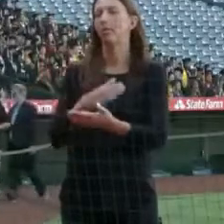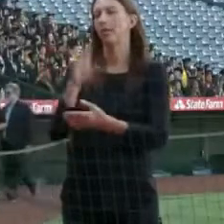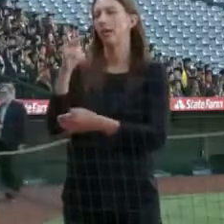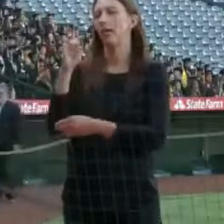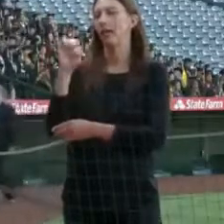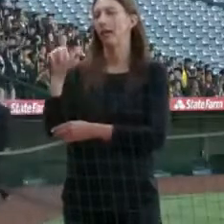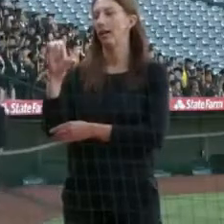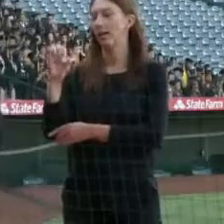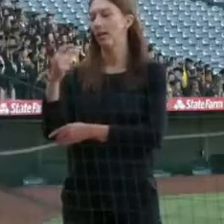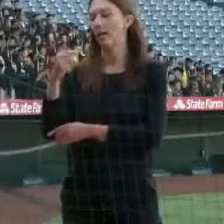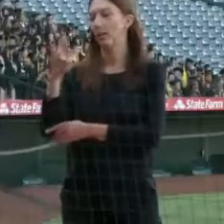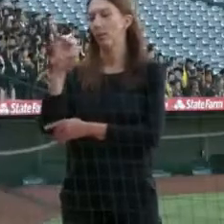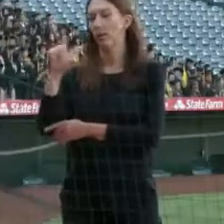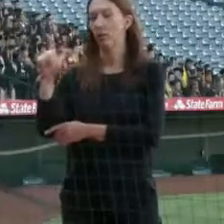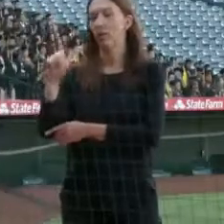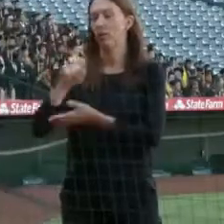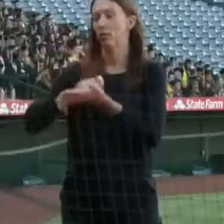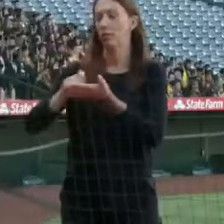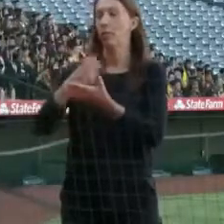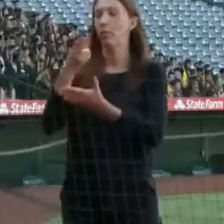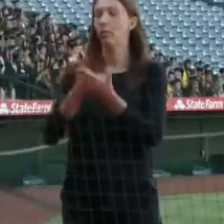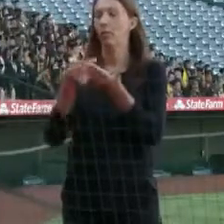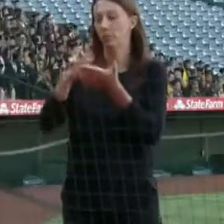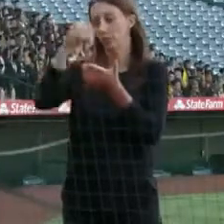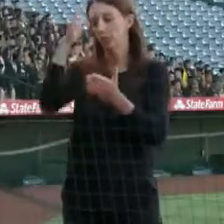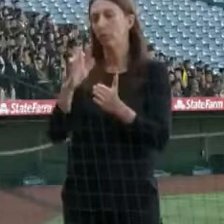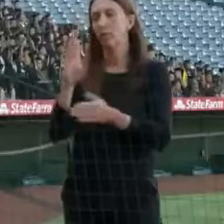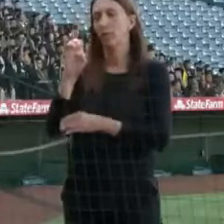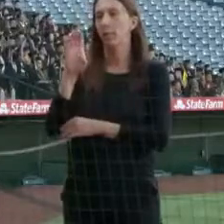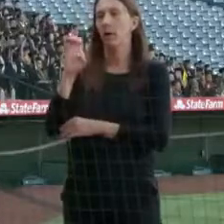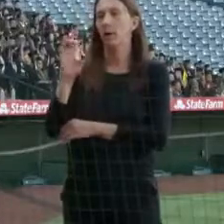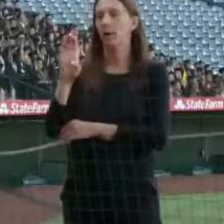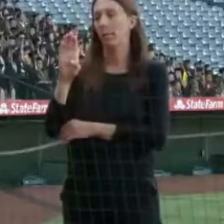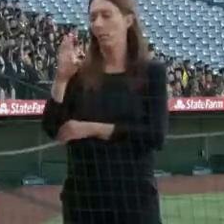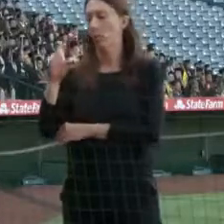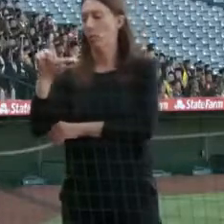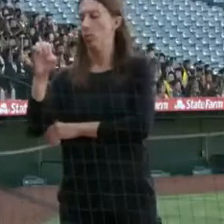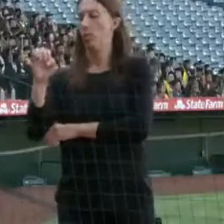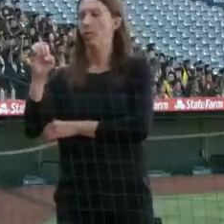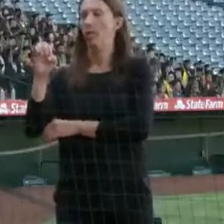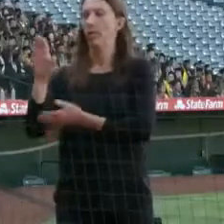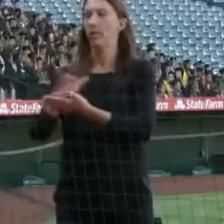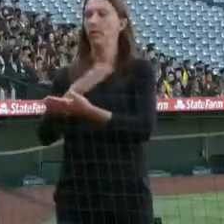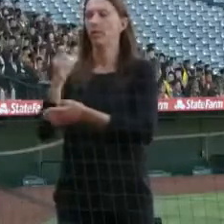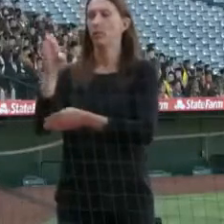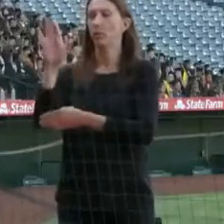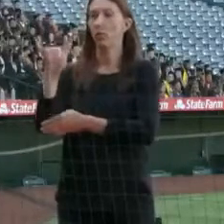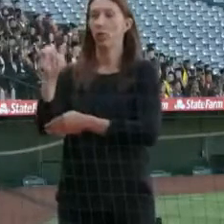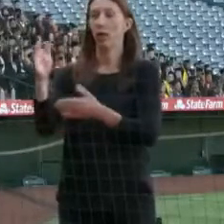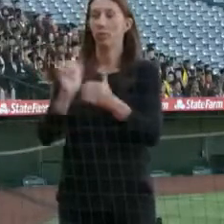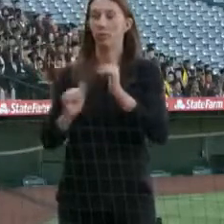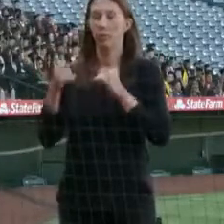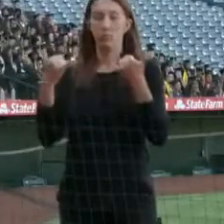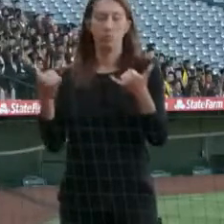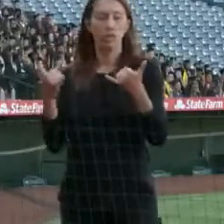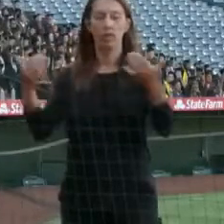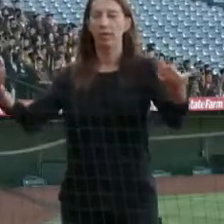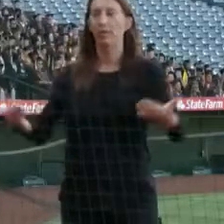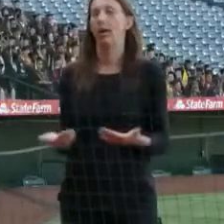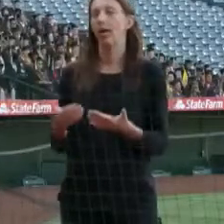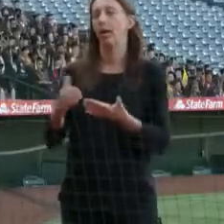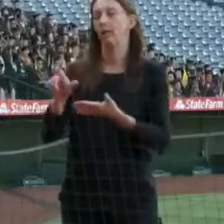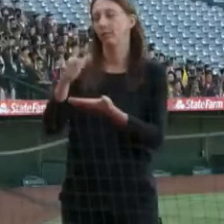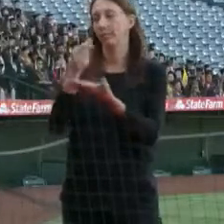Gabriel, composed when both were students in the Bob Cole Conservatory of Music. To perform it for you today, please welcome Beach